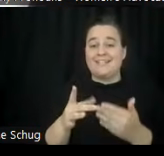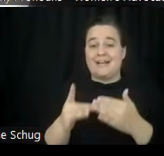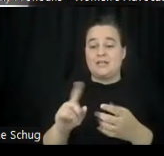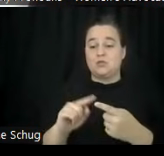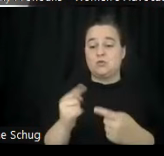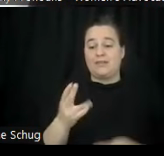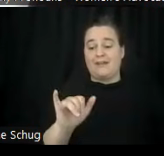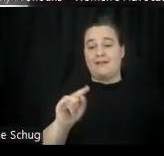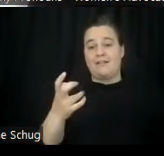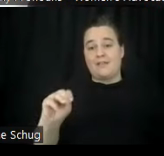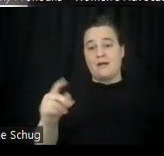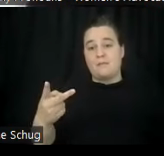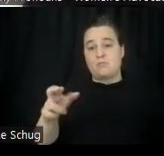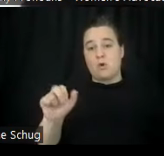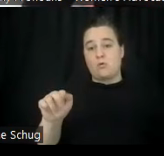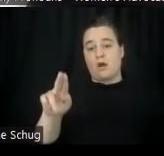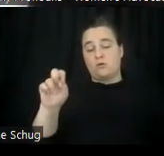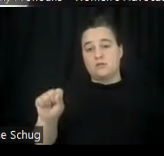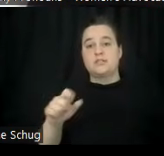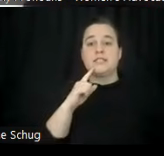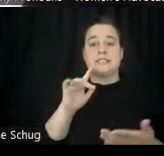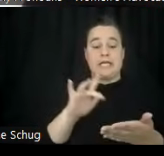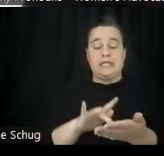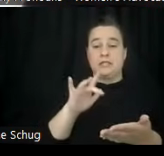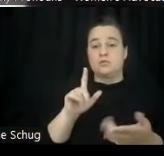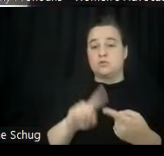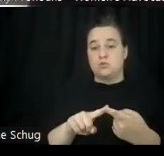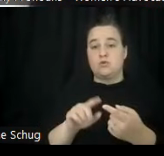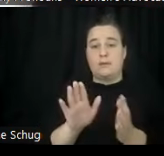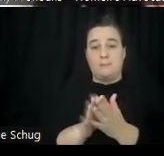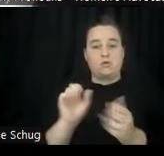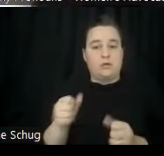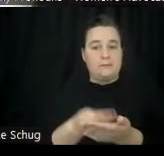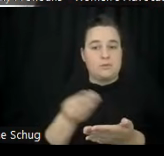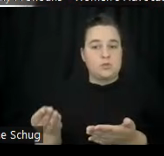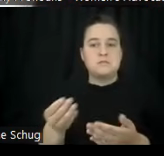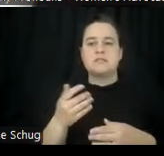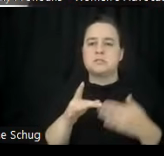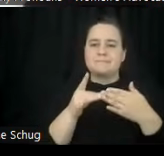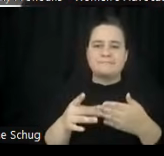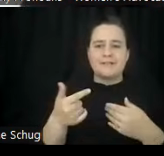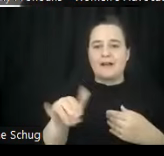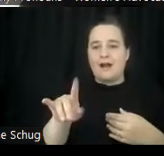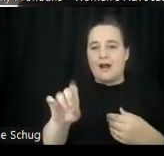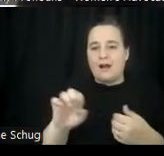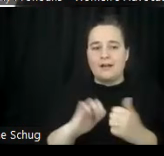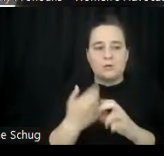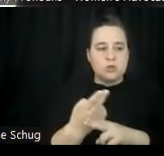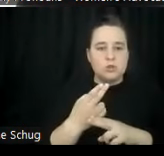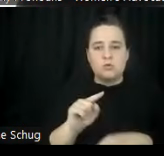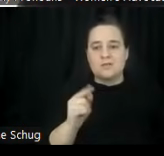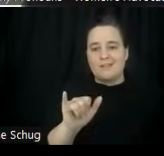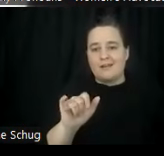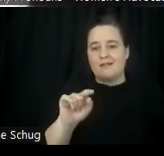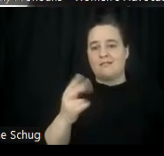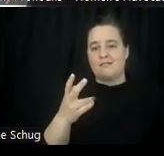a it's a link to a purchasable book that just kind of has a guide on how to use and implement they them